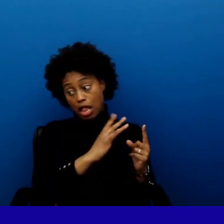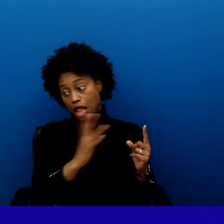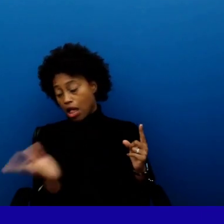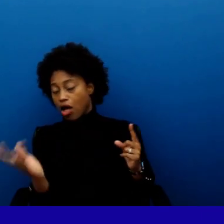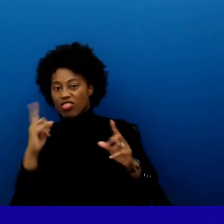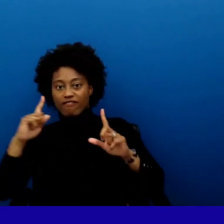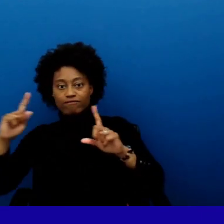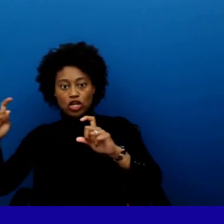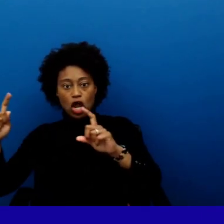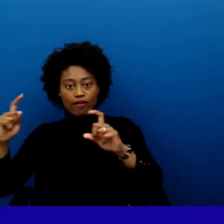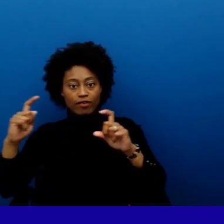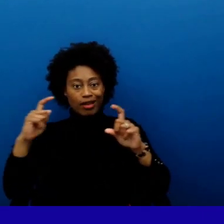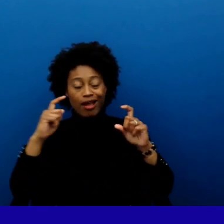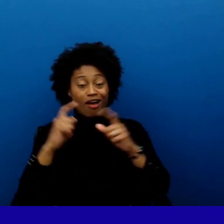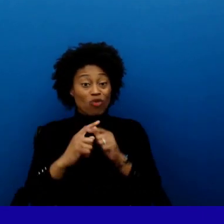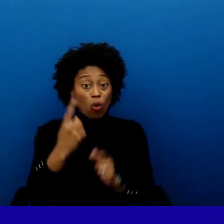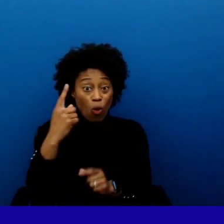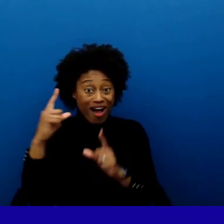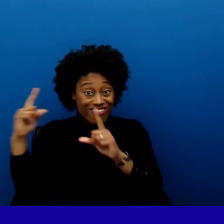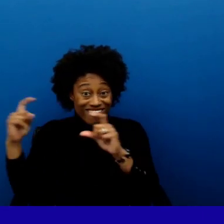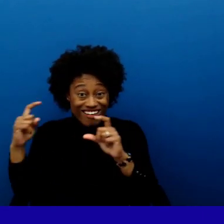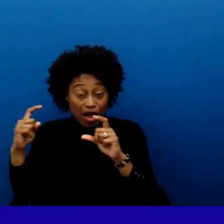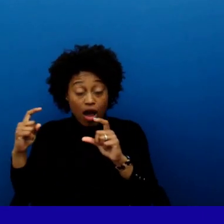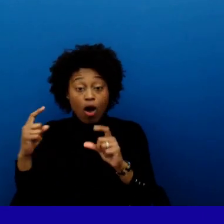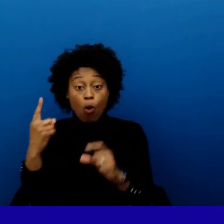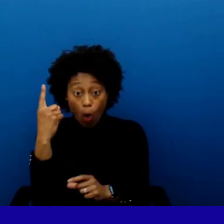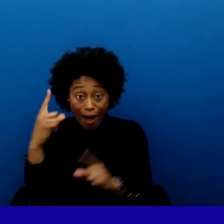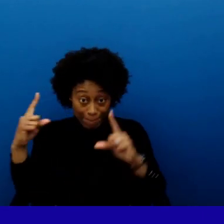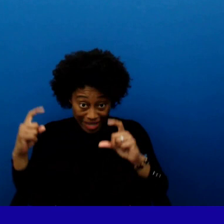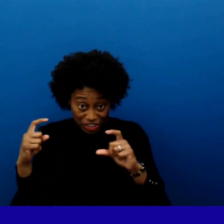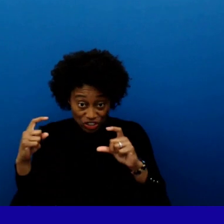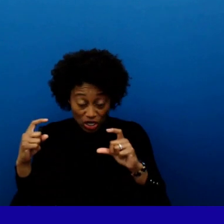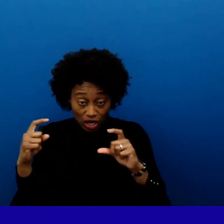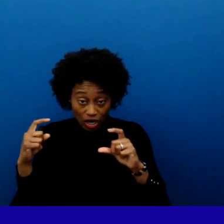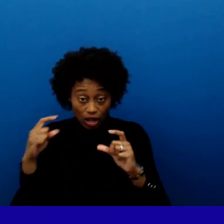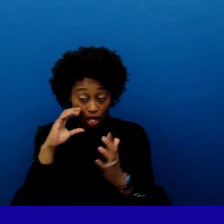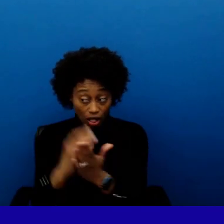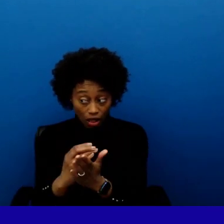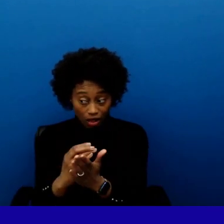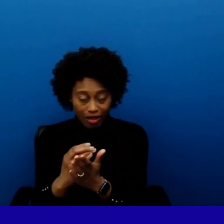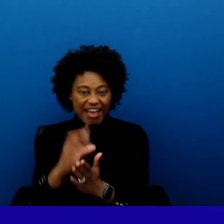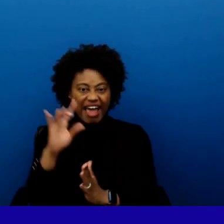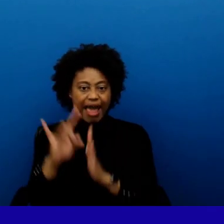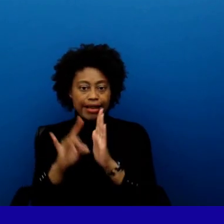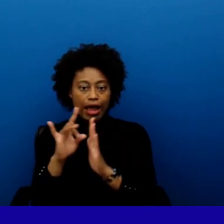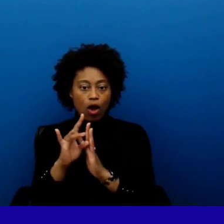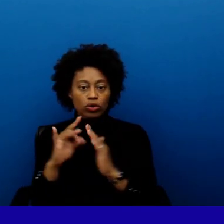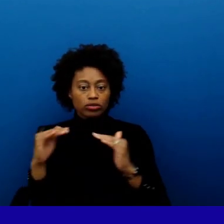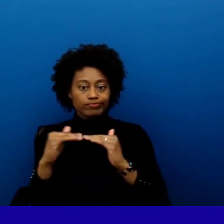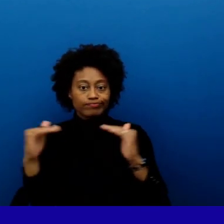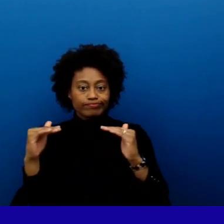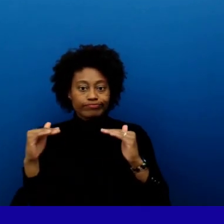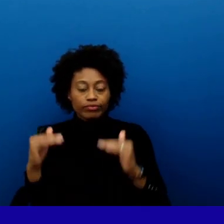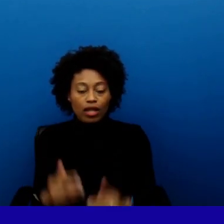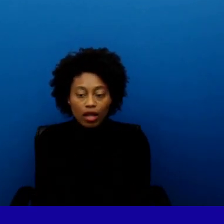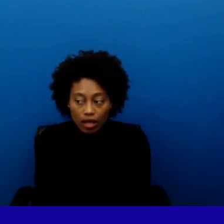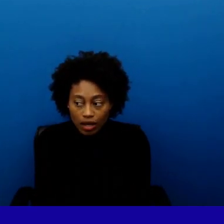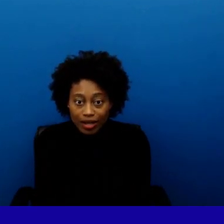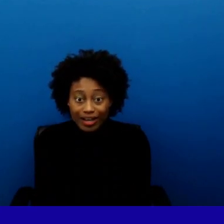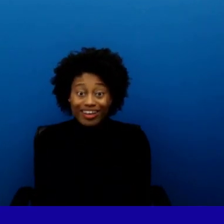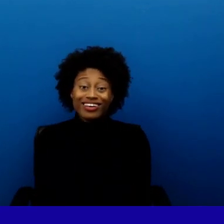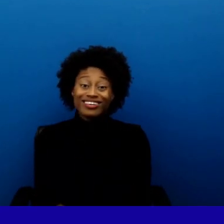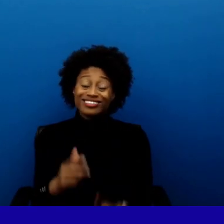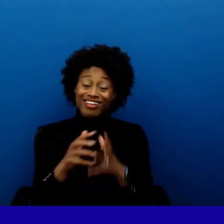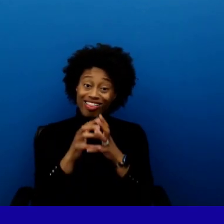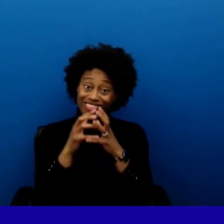like for every one image, there's at least 8 hours of work behind that one image. So it's a